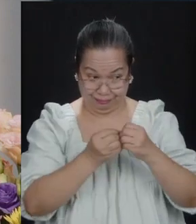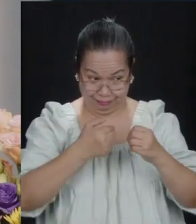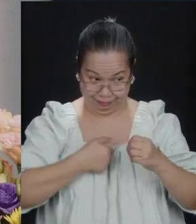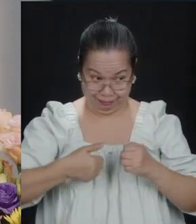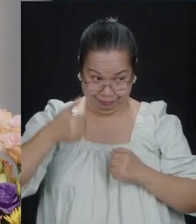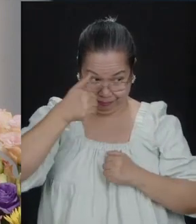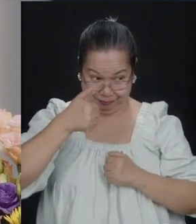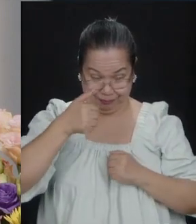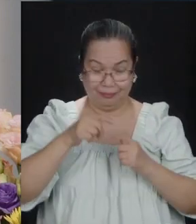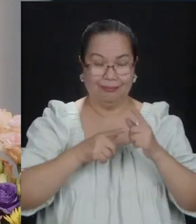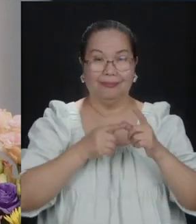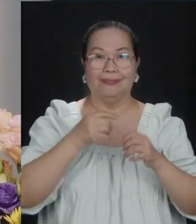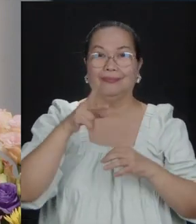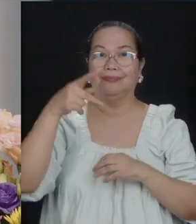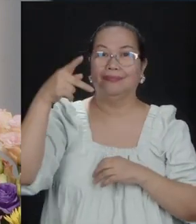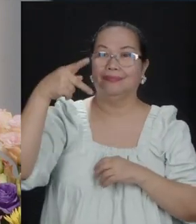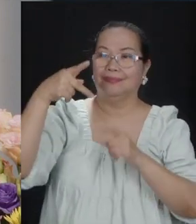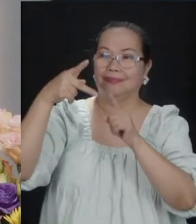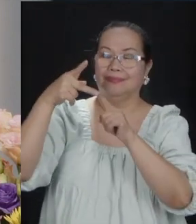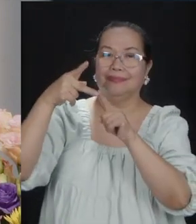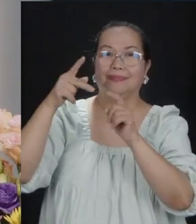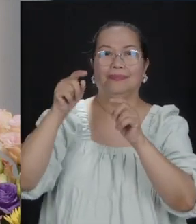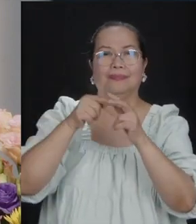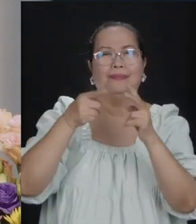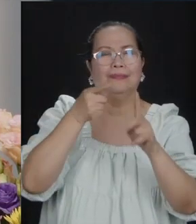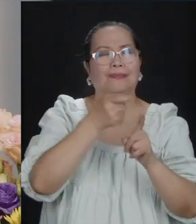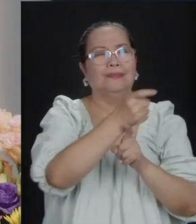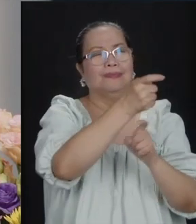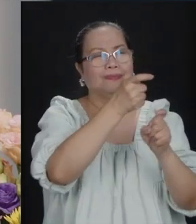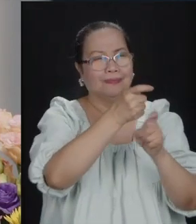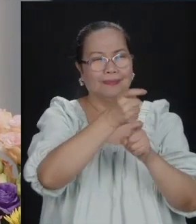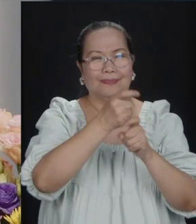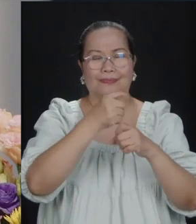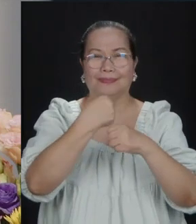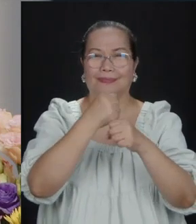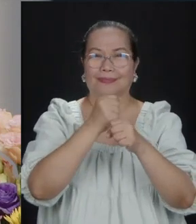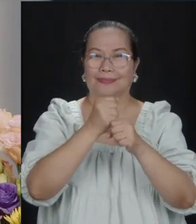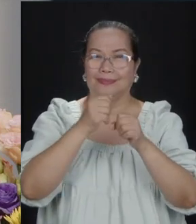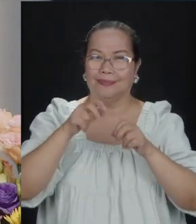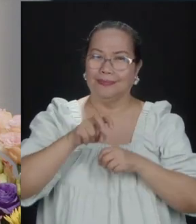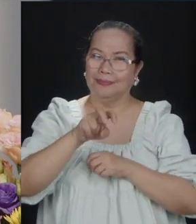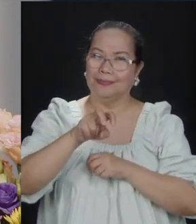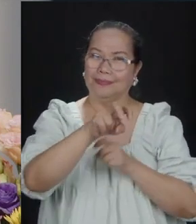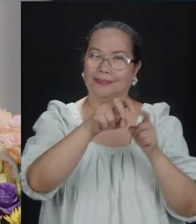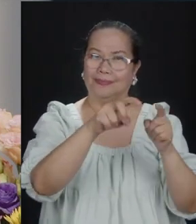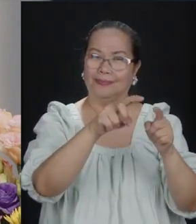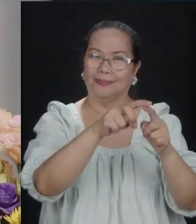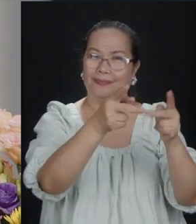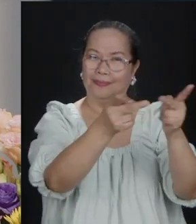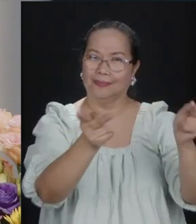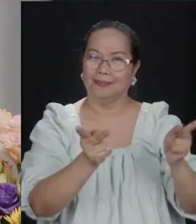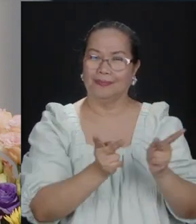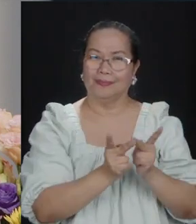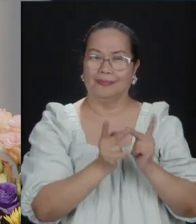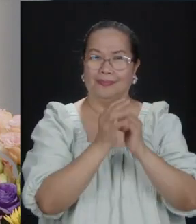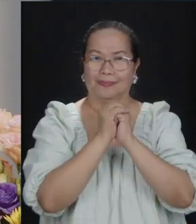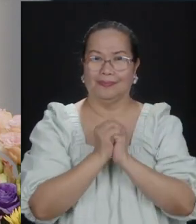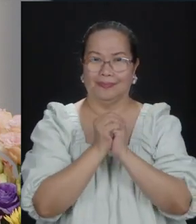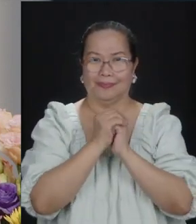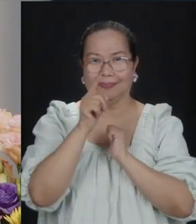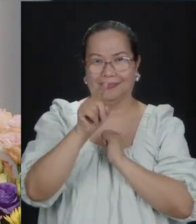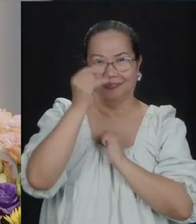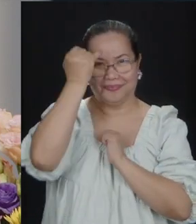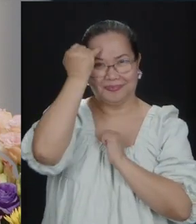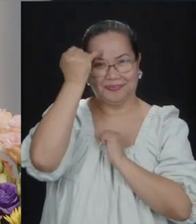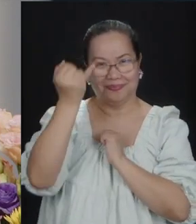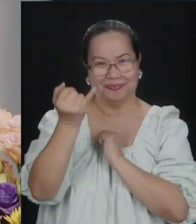So Penina provoked Hannah every time they would make the pilgrimage to worship. So can you imagine